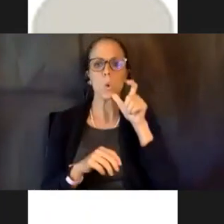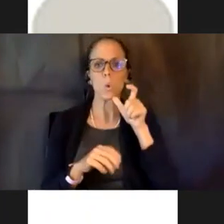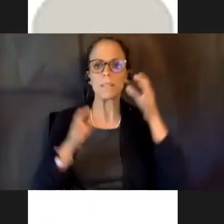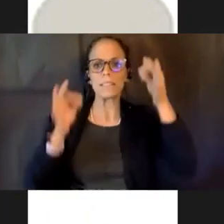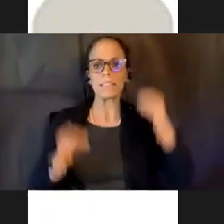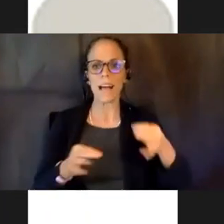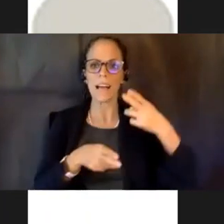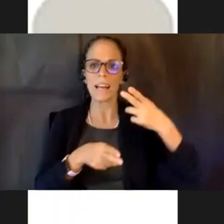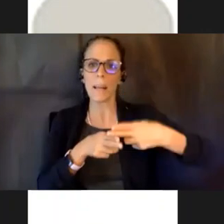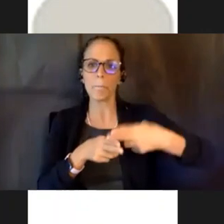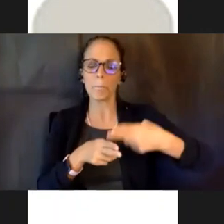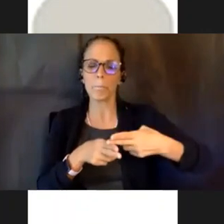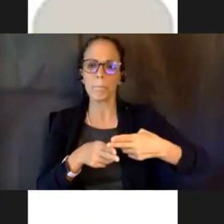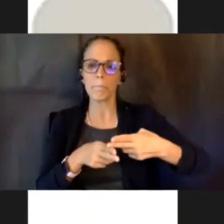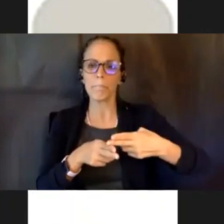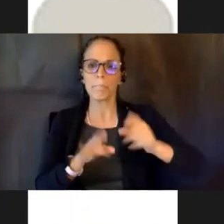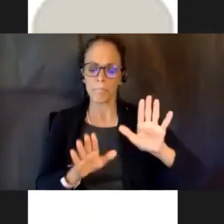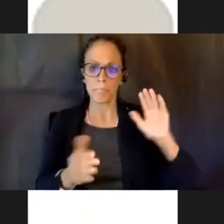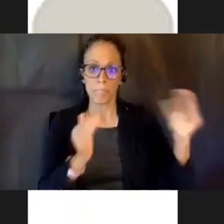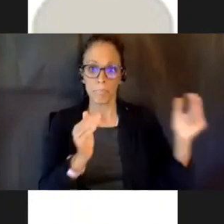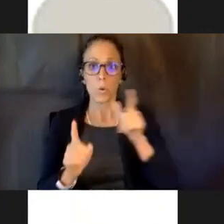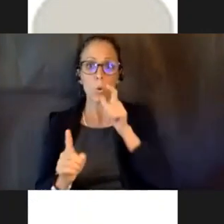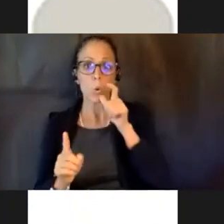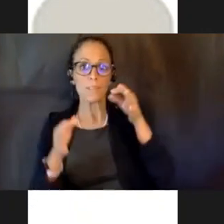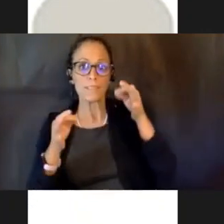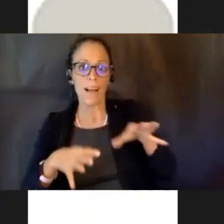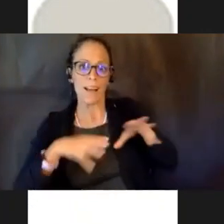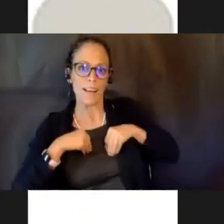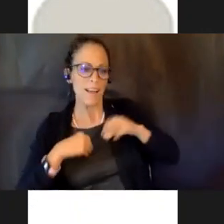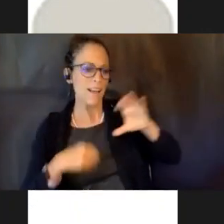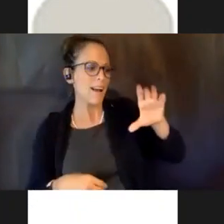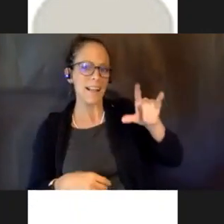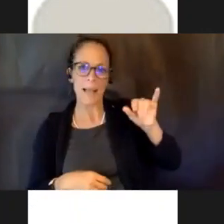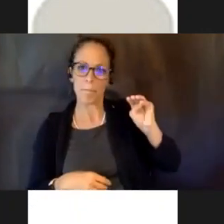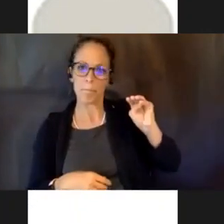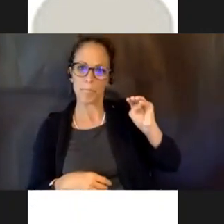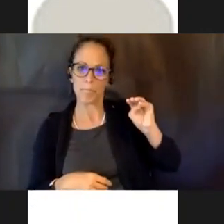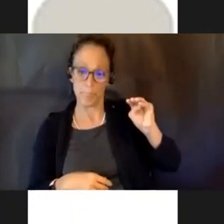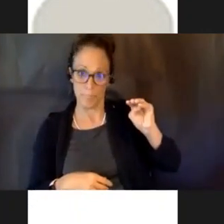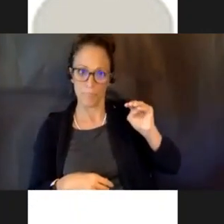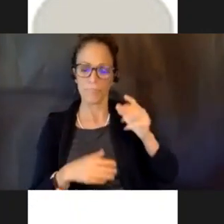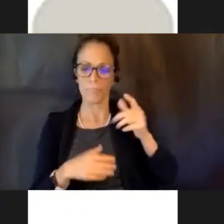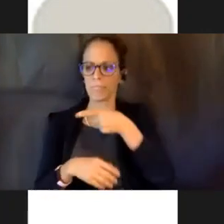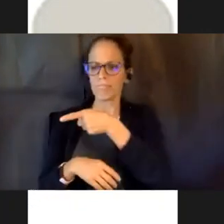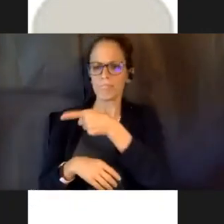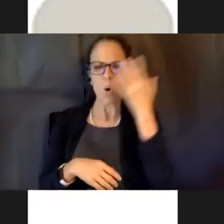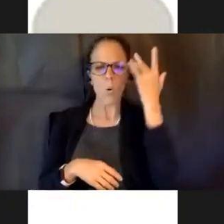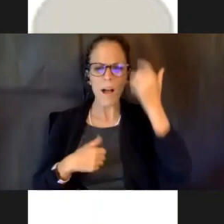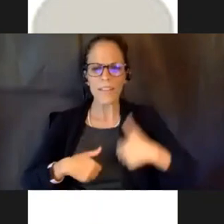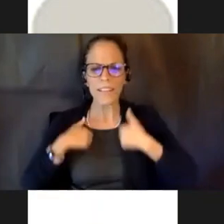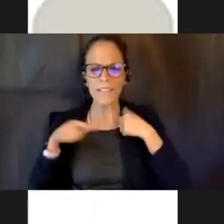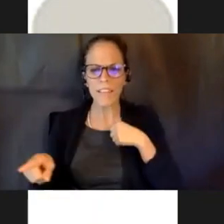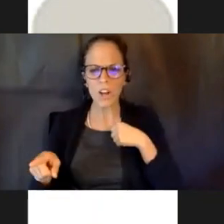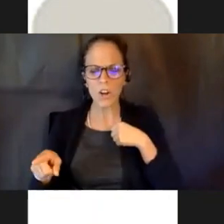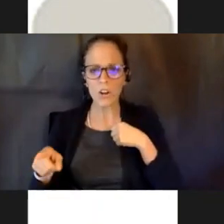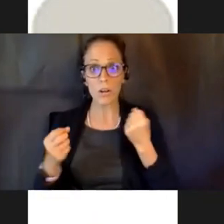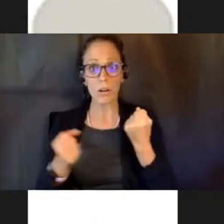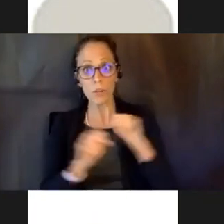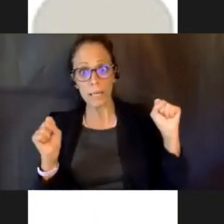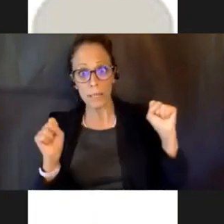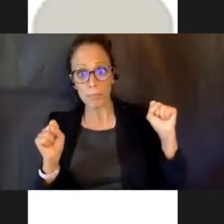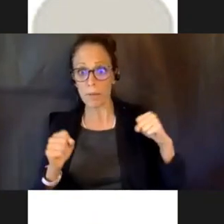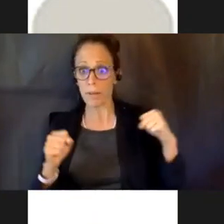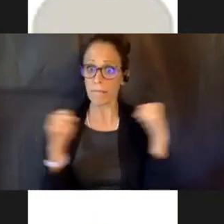about freedom? You know, that maybe, is that what a freedom fighter, or what were they, were they about, how would they define who they are? You know, I